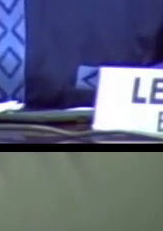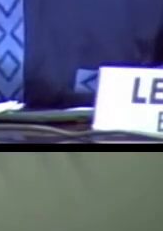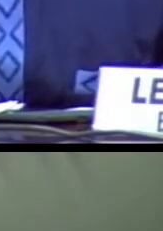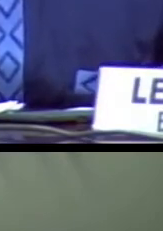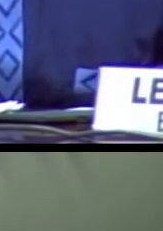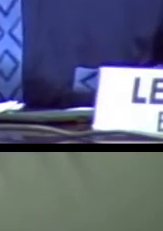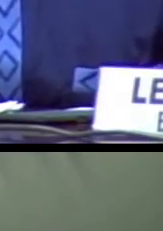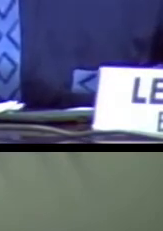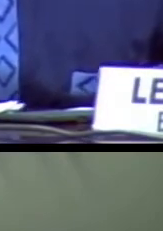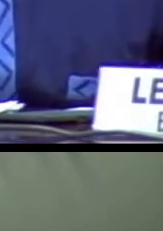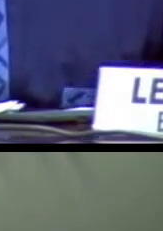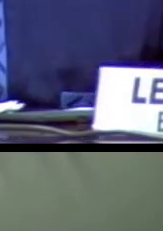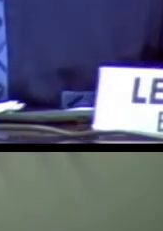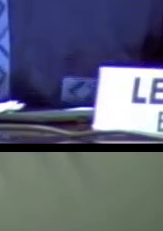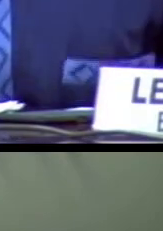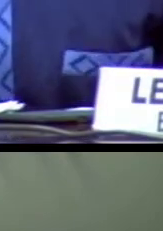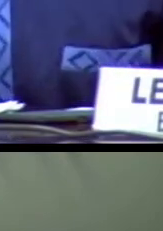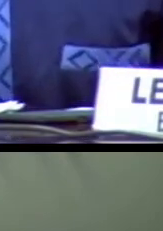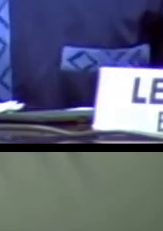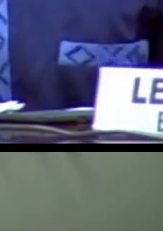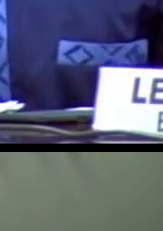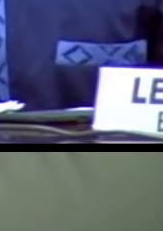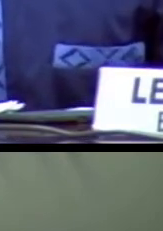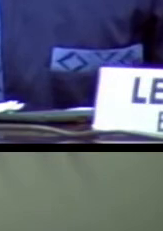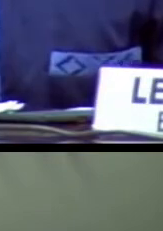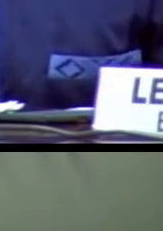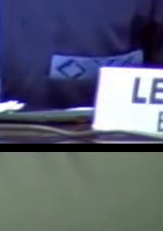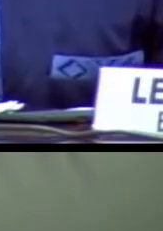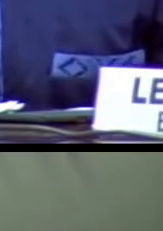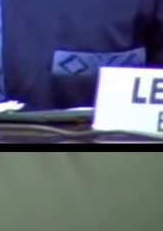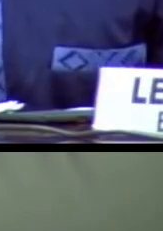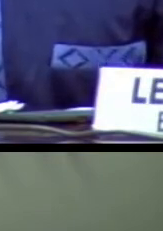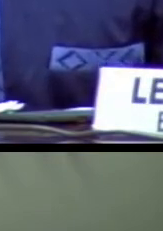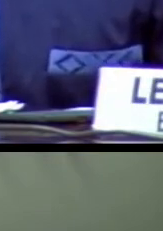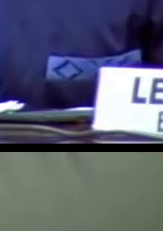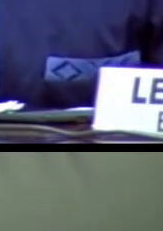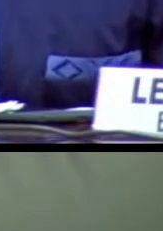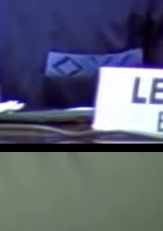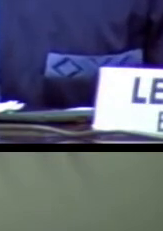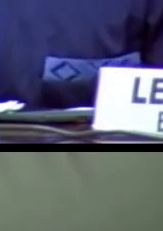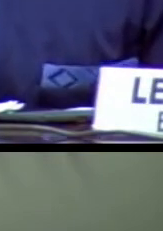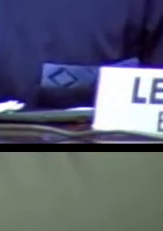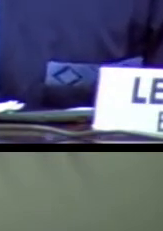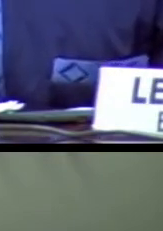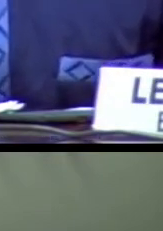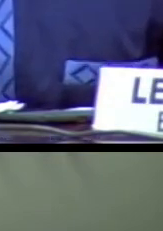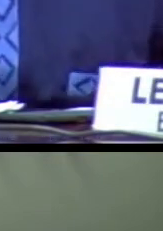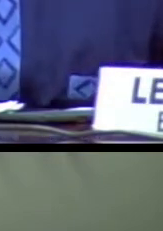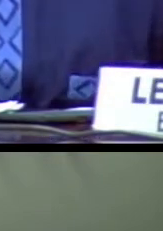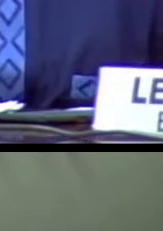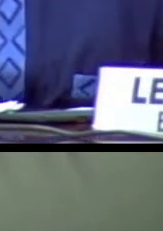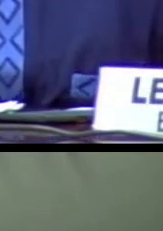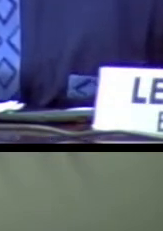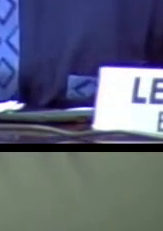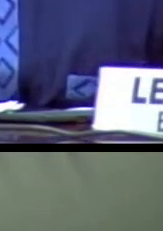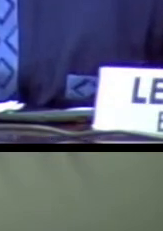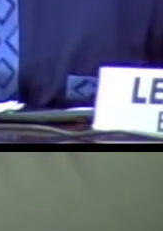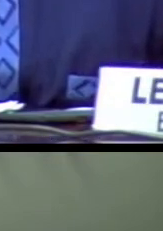Let's just agree that you say that the rules of engagement permit his killing. Rules